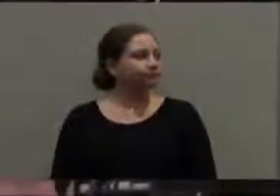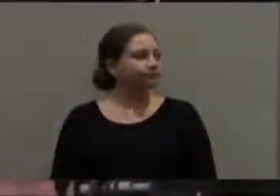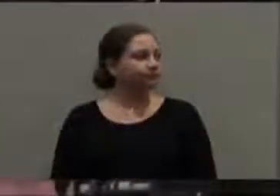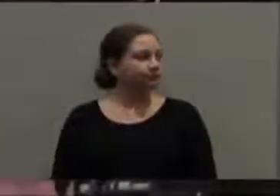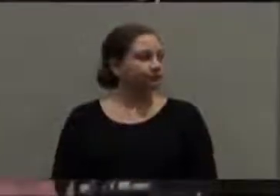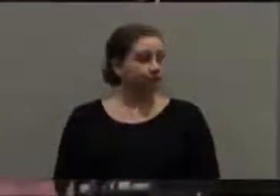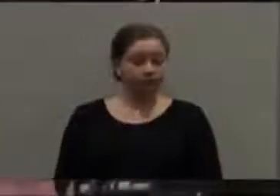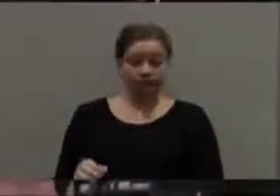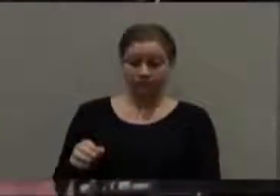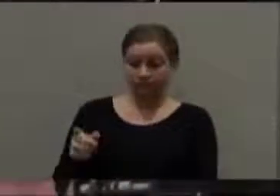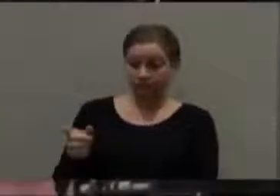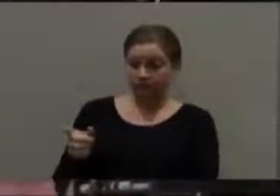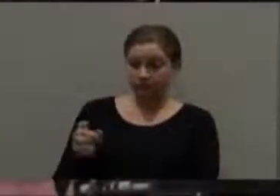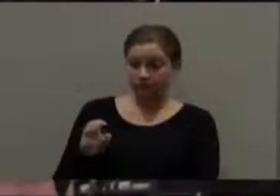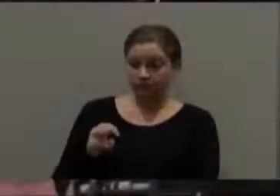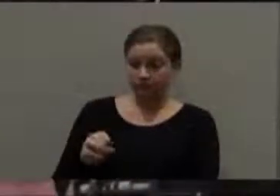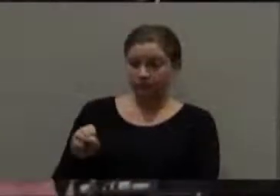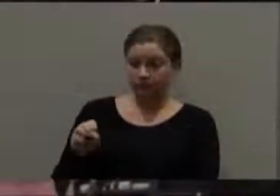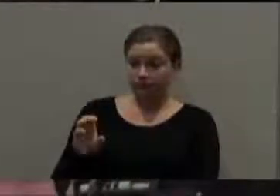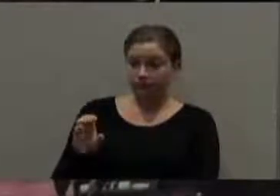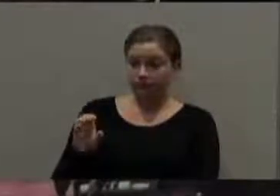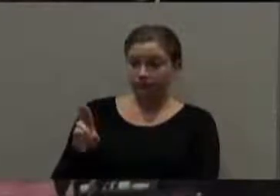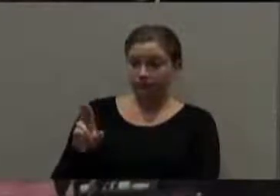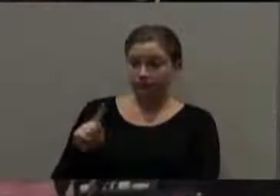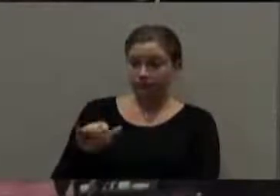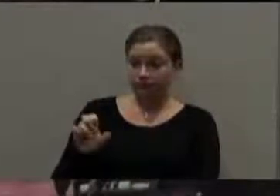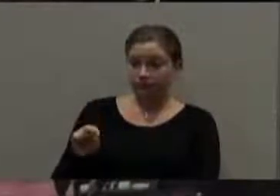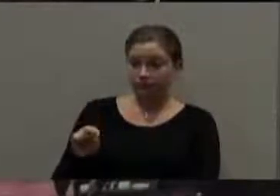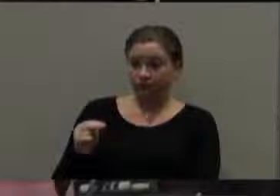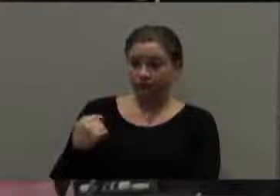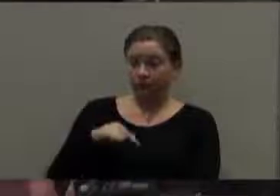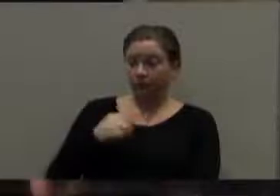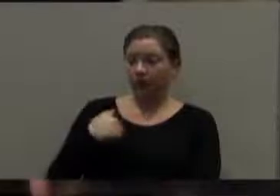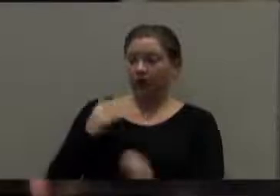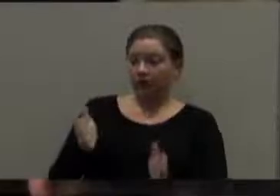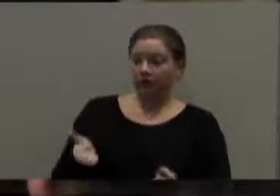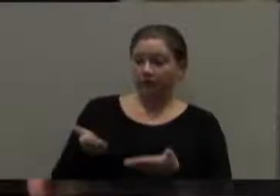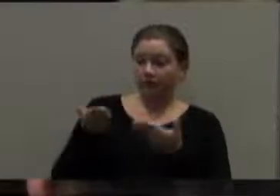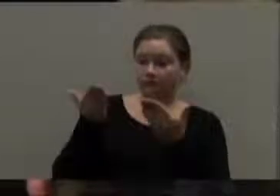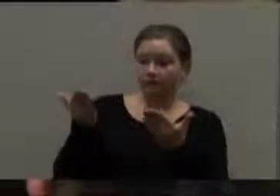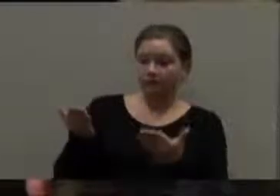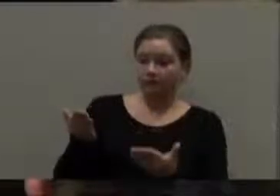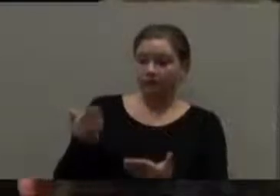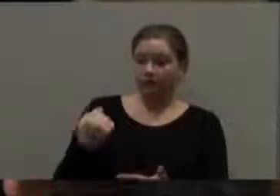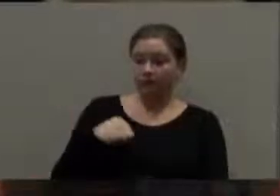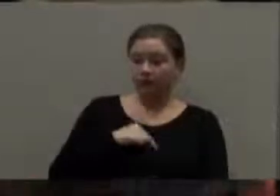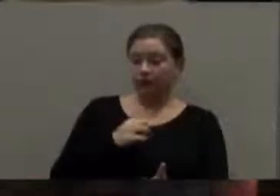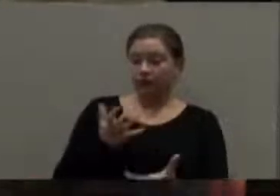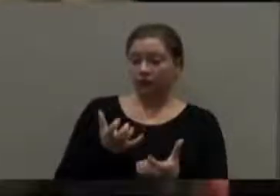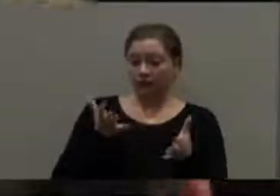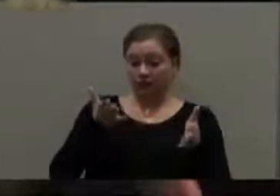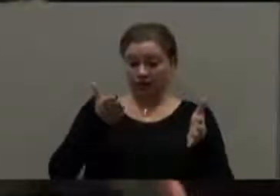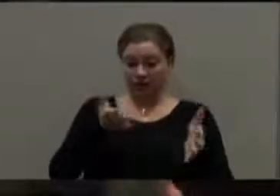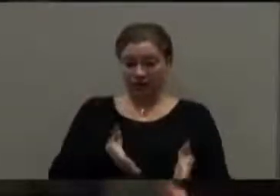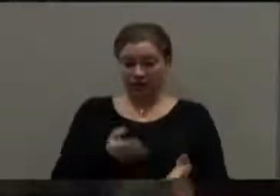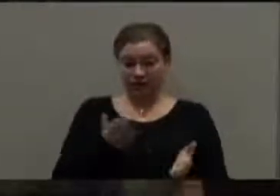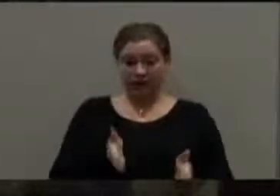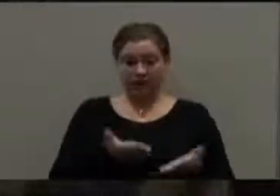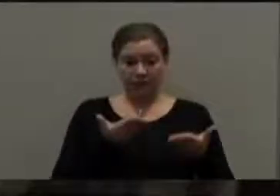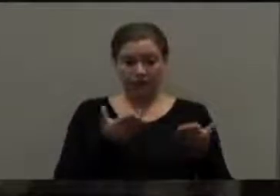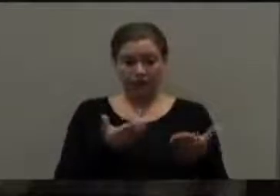Cutney, we have a motion in a second, right? Do you want to read the motion that Mr. Watson